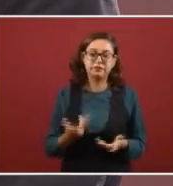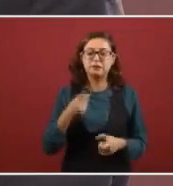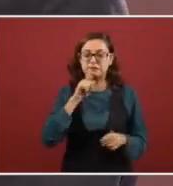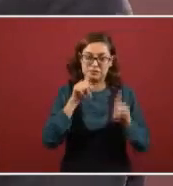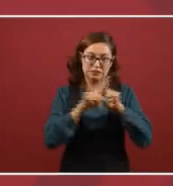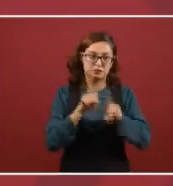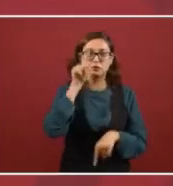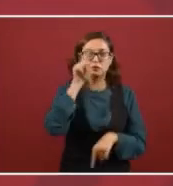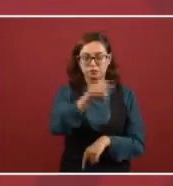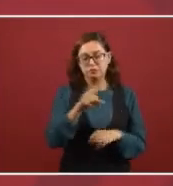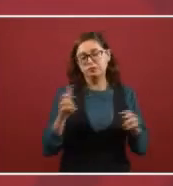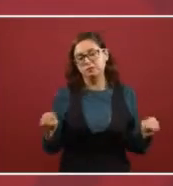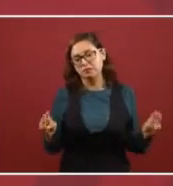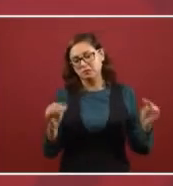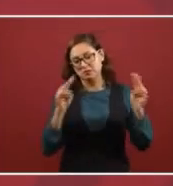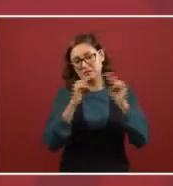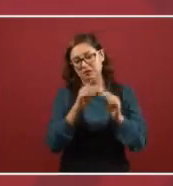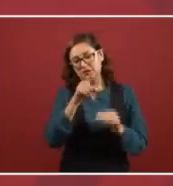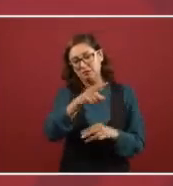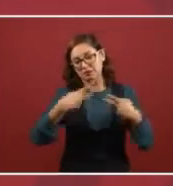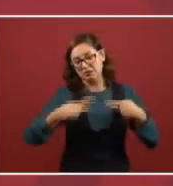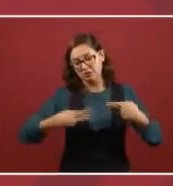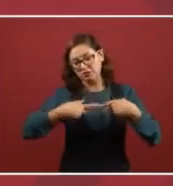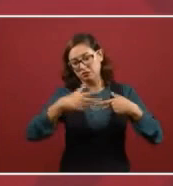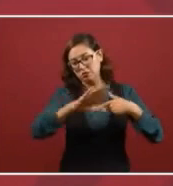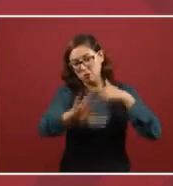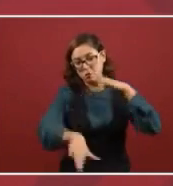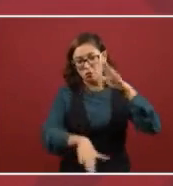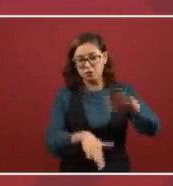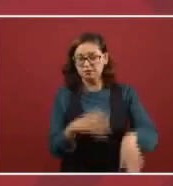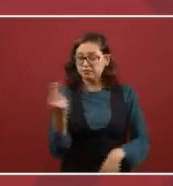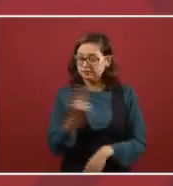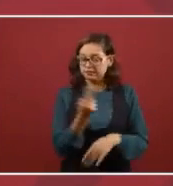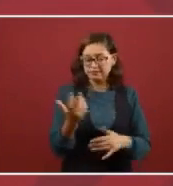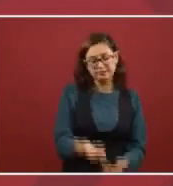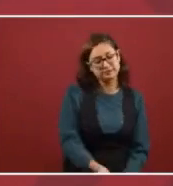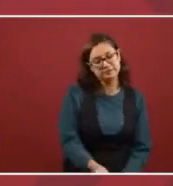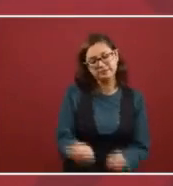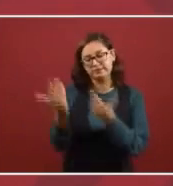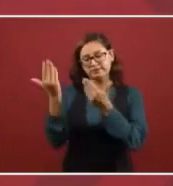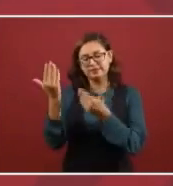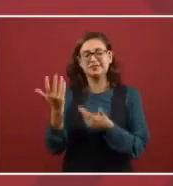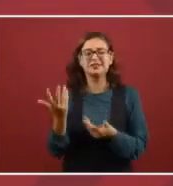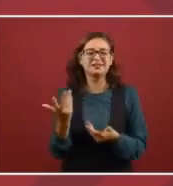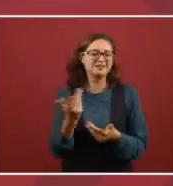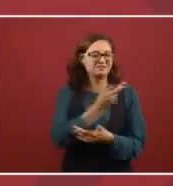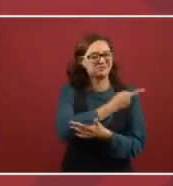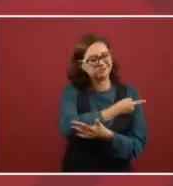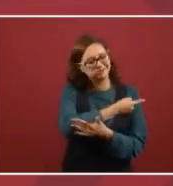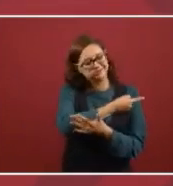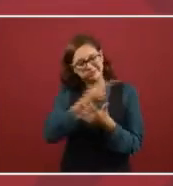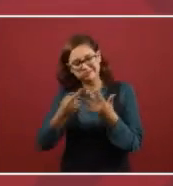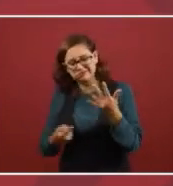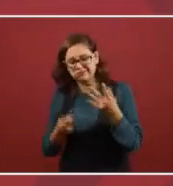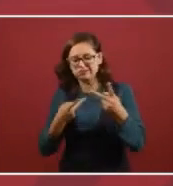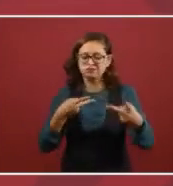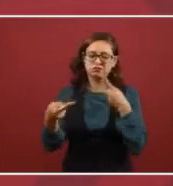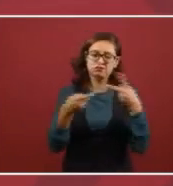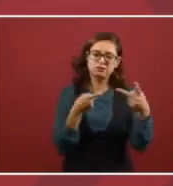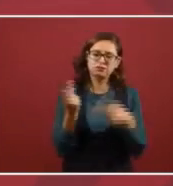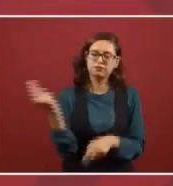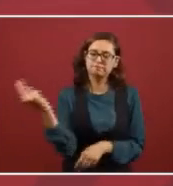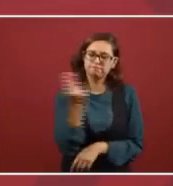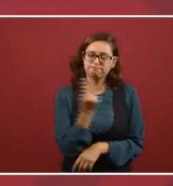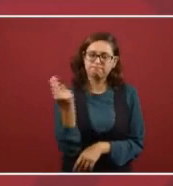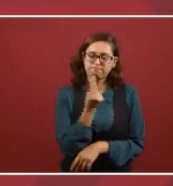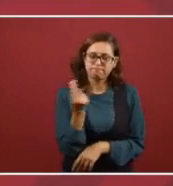to take the bodies out of the miners, all of it. We've got a whole plan, a table, where we're